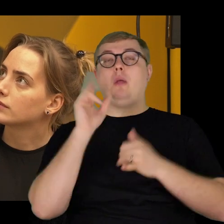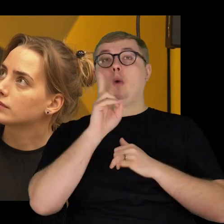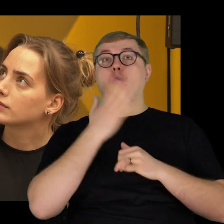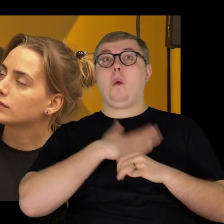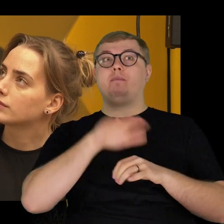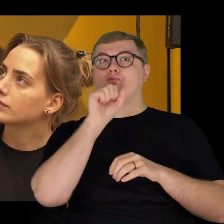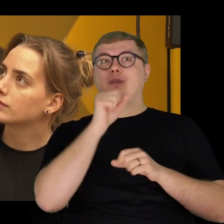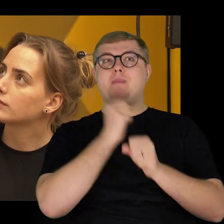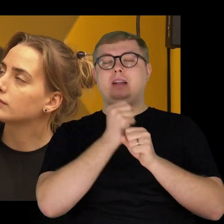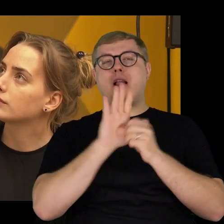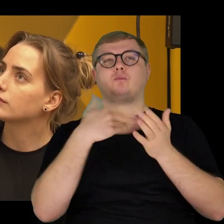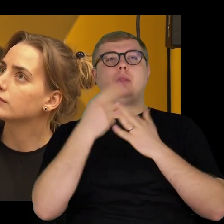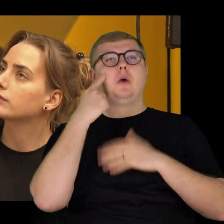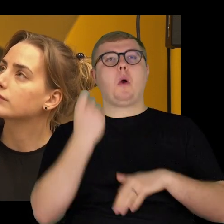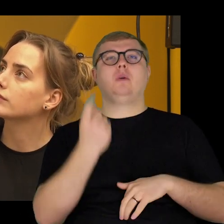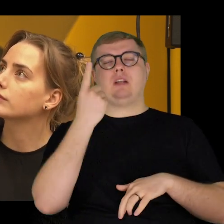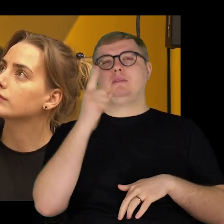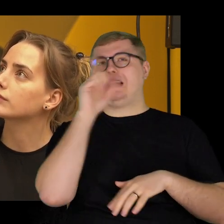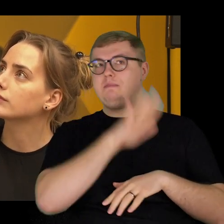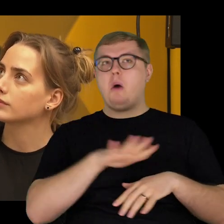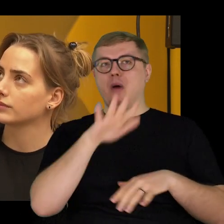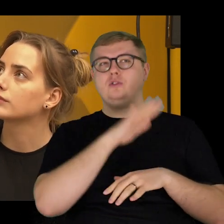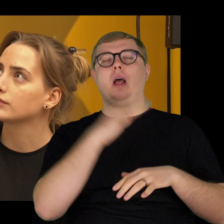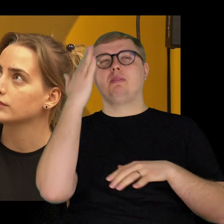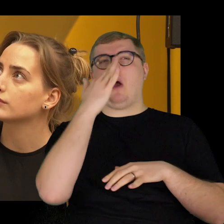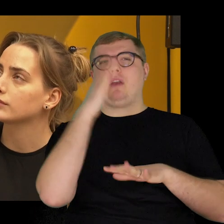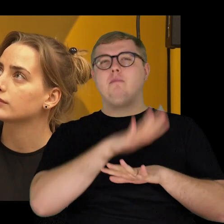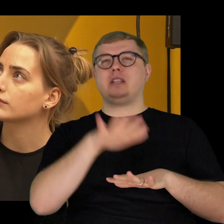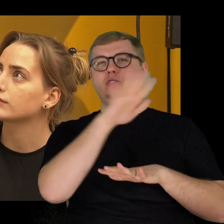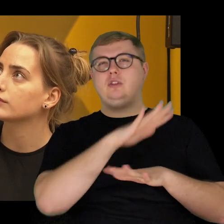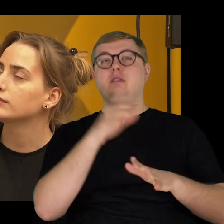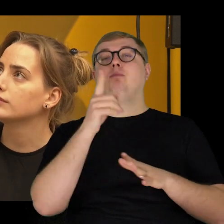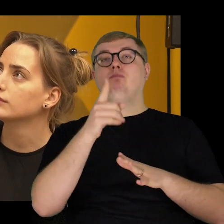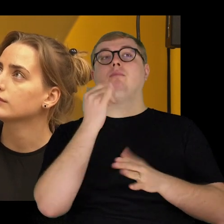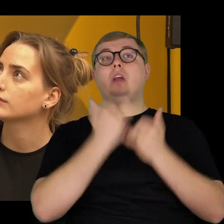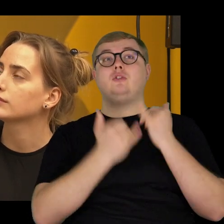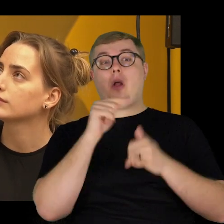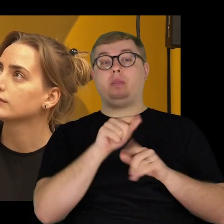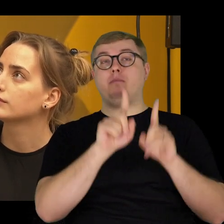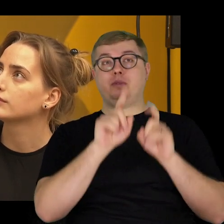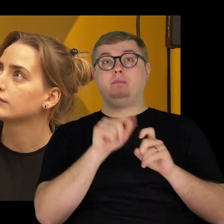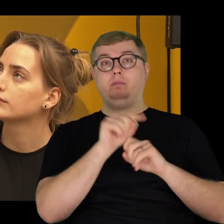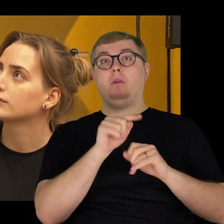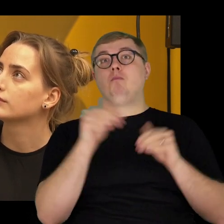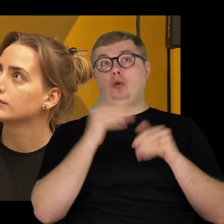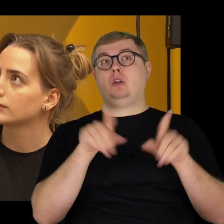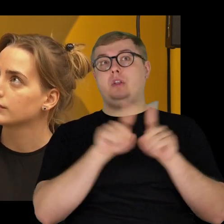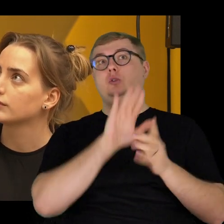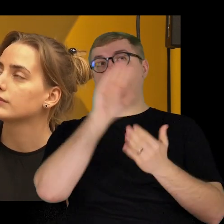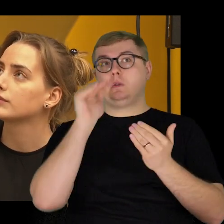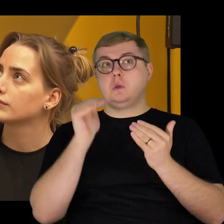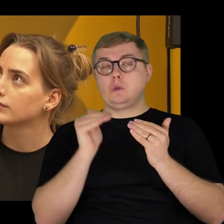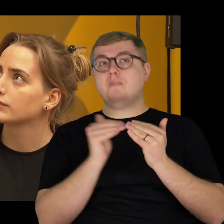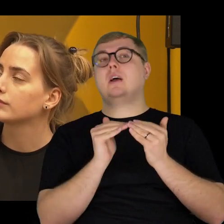concepts of social spatial theory. And I think like when you start from there, I think you can also adapt